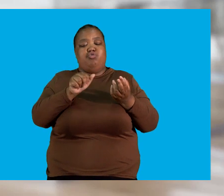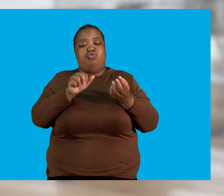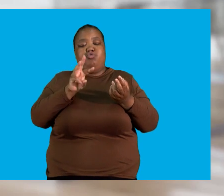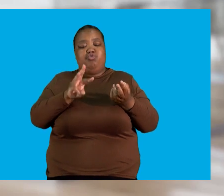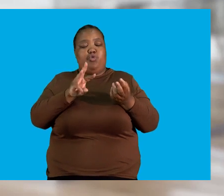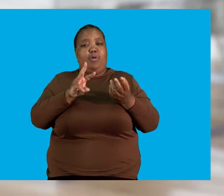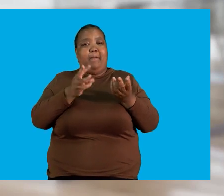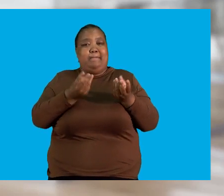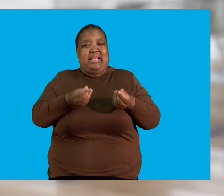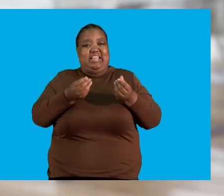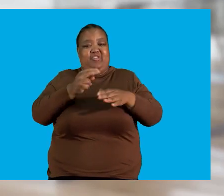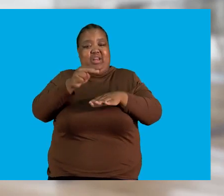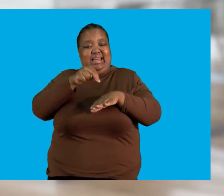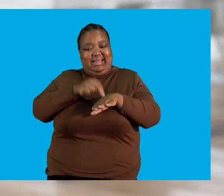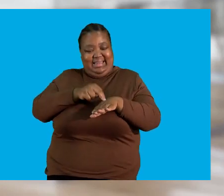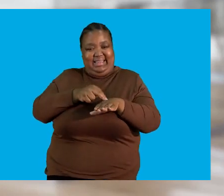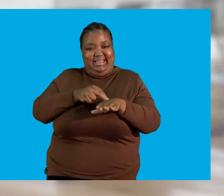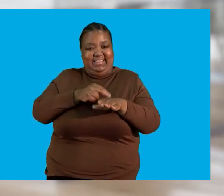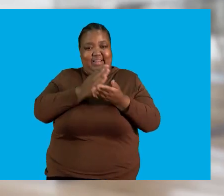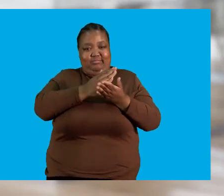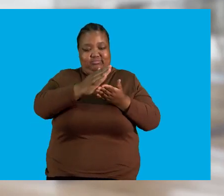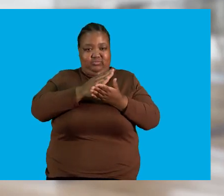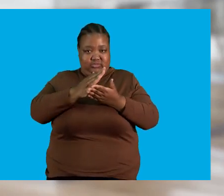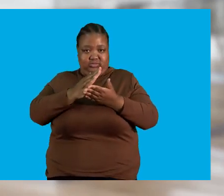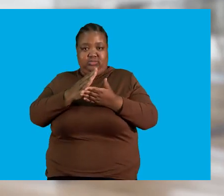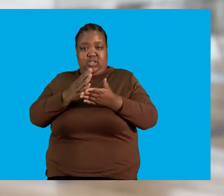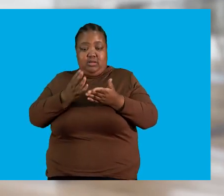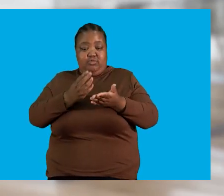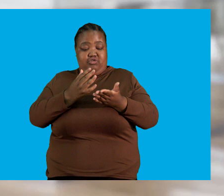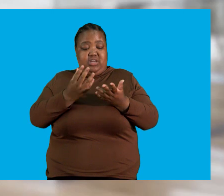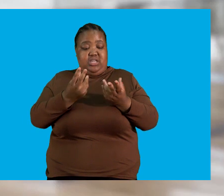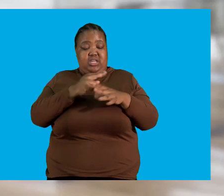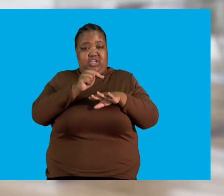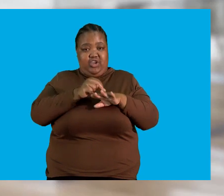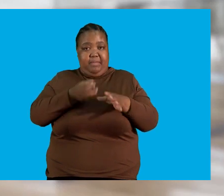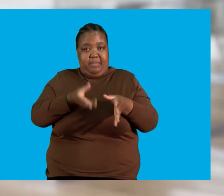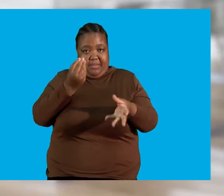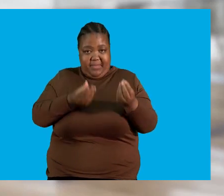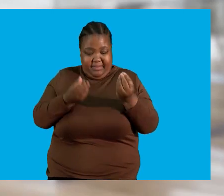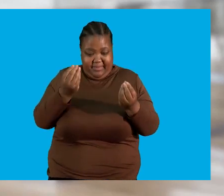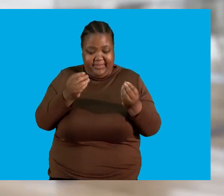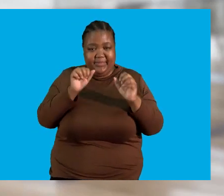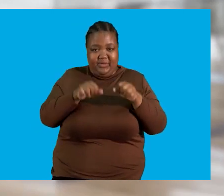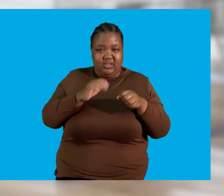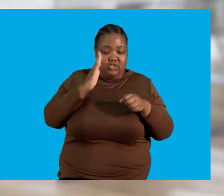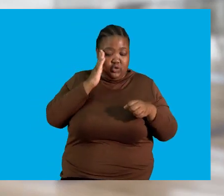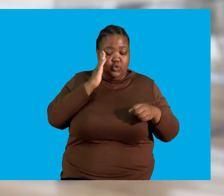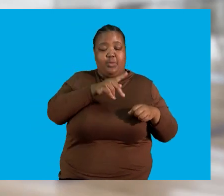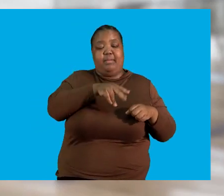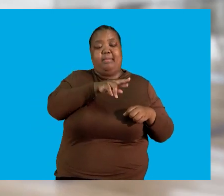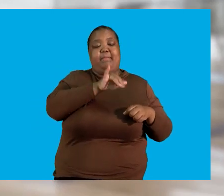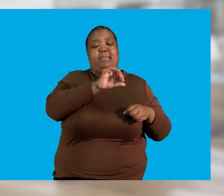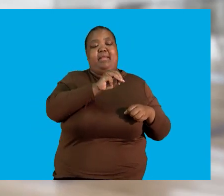extractions of raw material or nature, this should tell you that this is the primary sector. Then the moment we talk